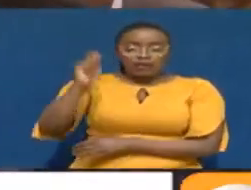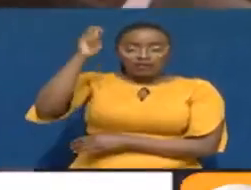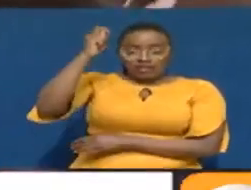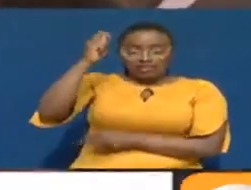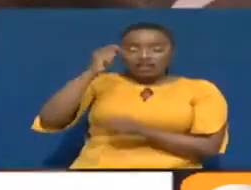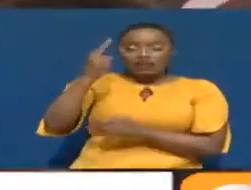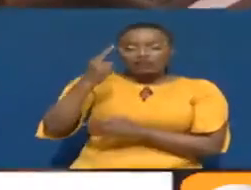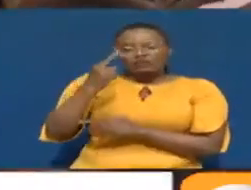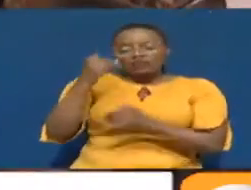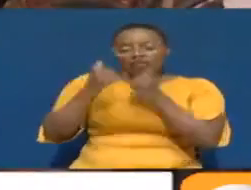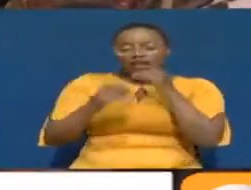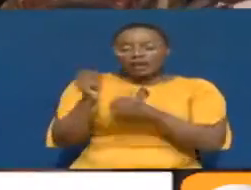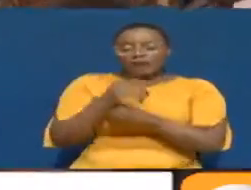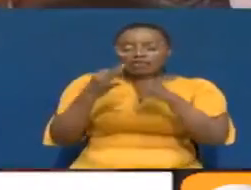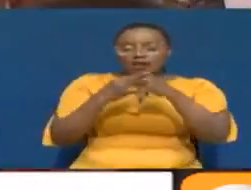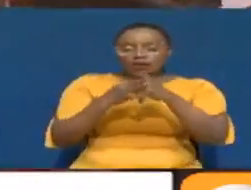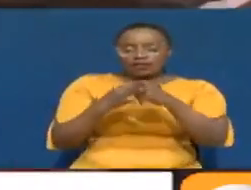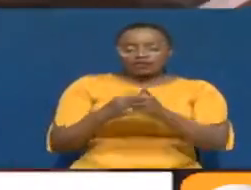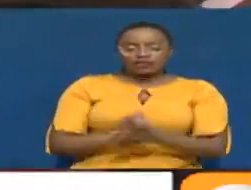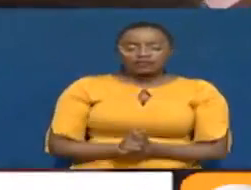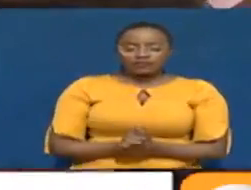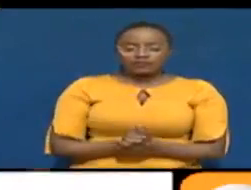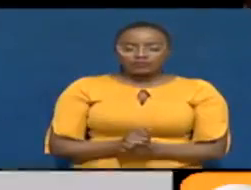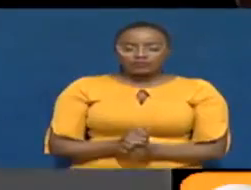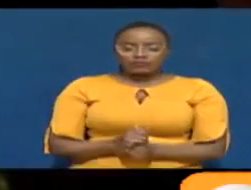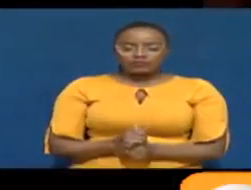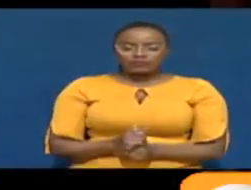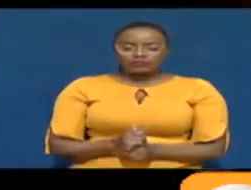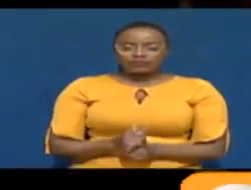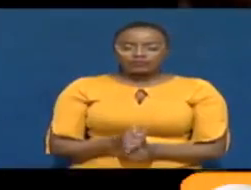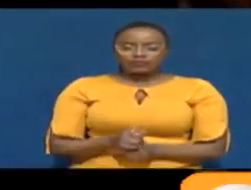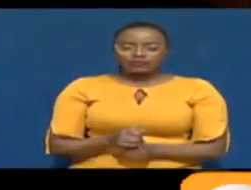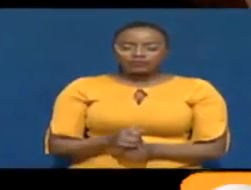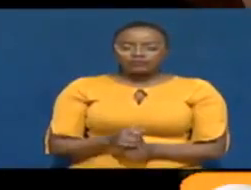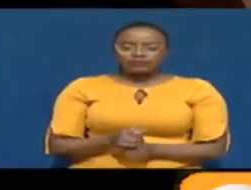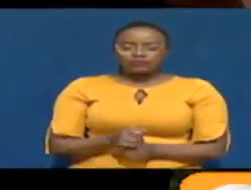country at the end of August. Laura Otieno, Citizen TV.